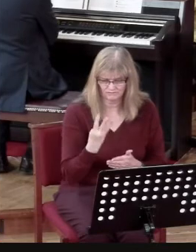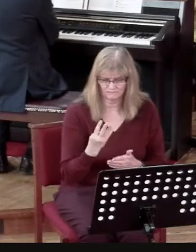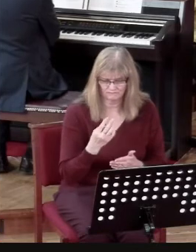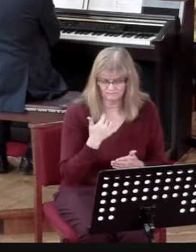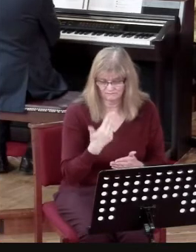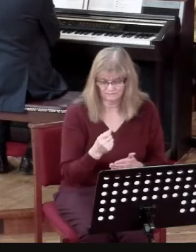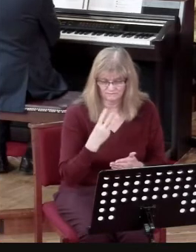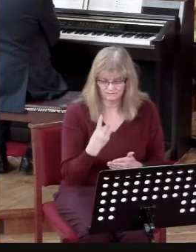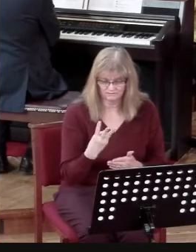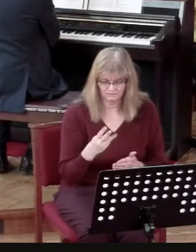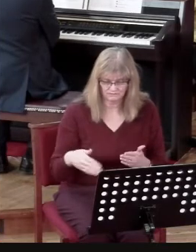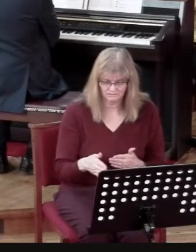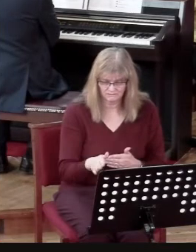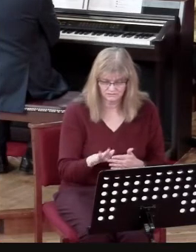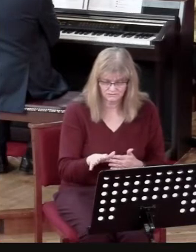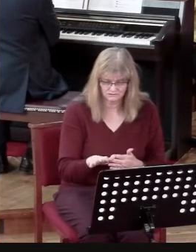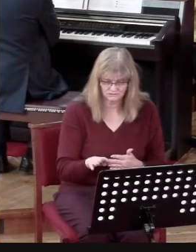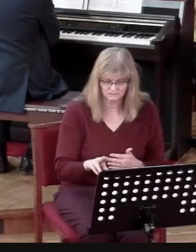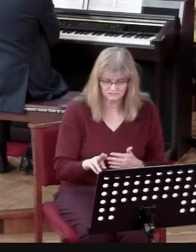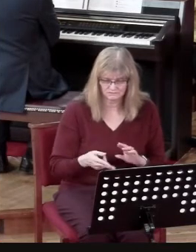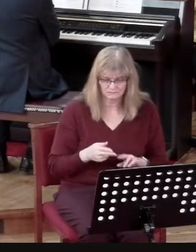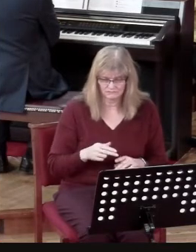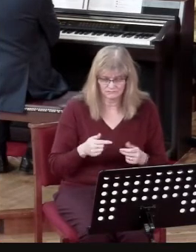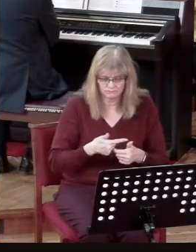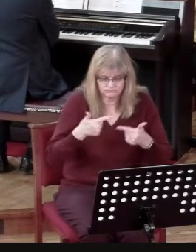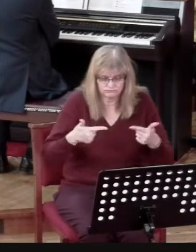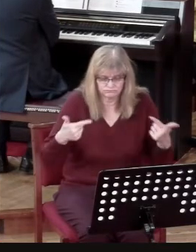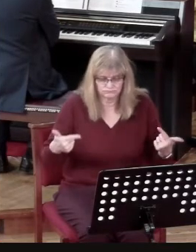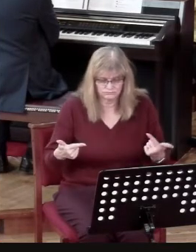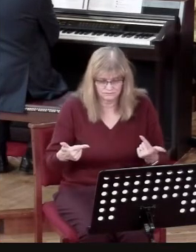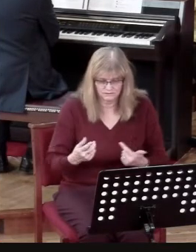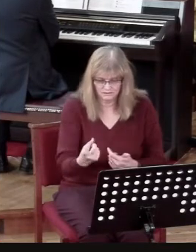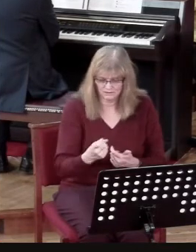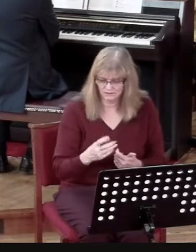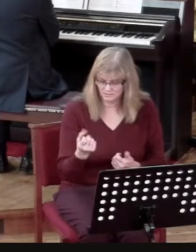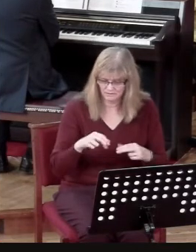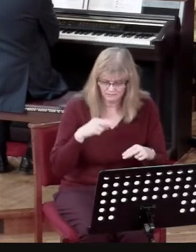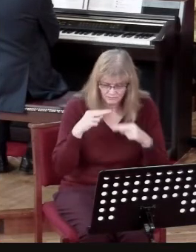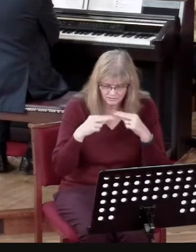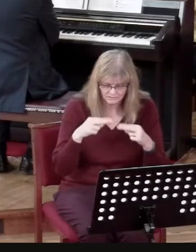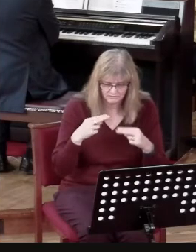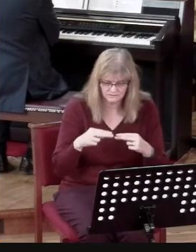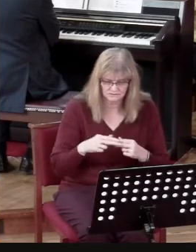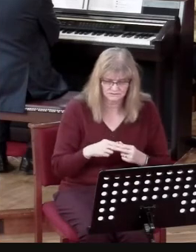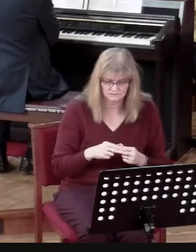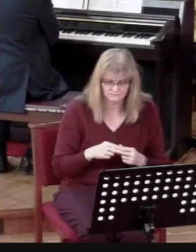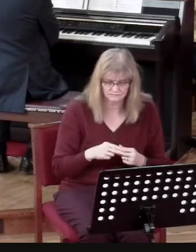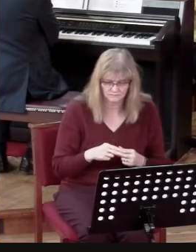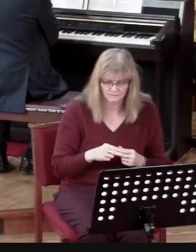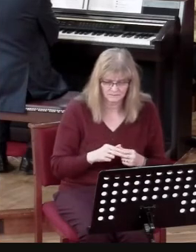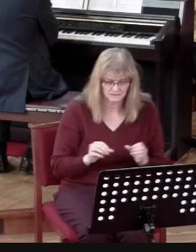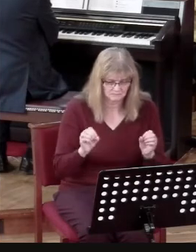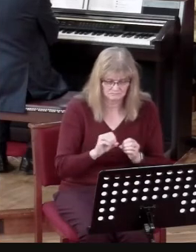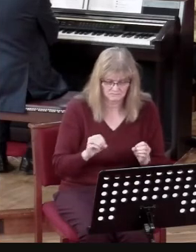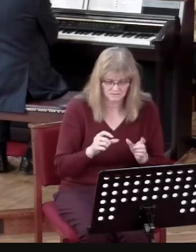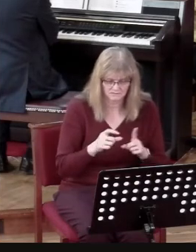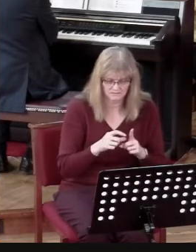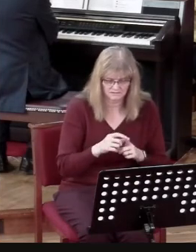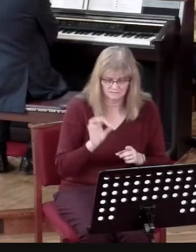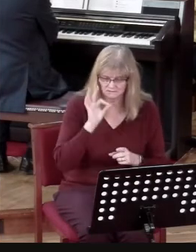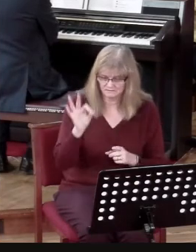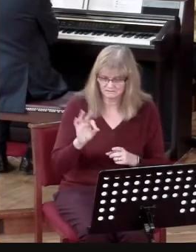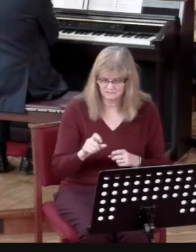was not torn. Jesus said to them, come and have breakfast. None of the disciples dared ask